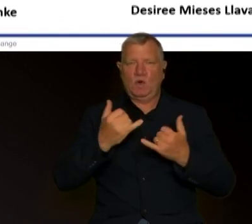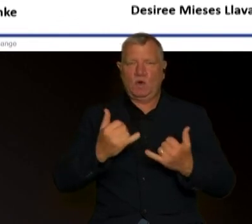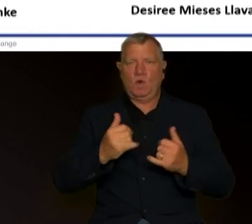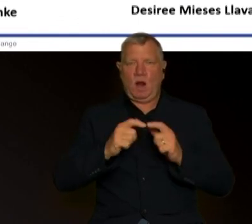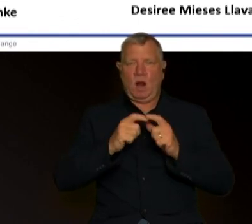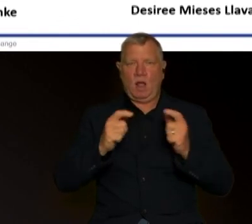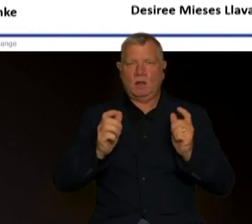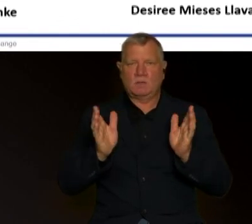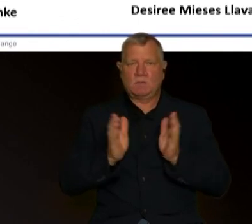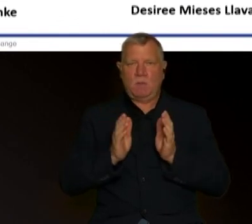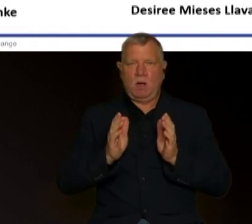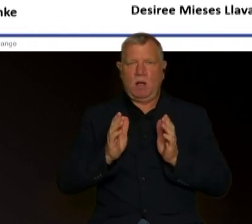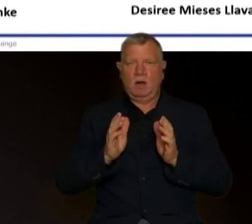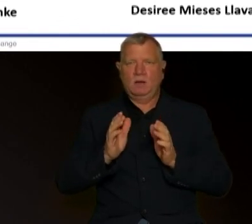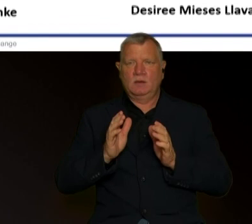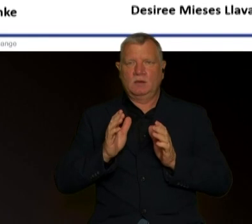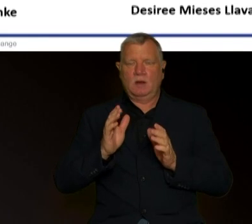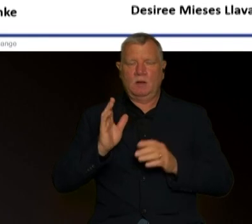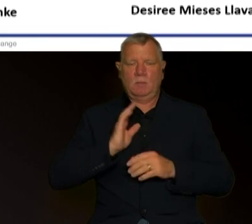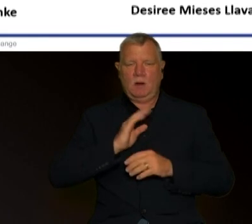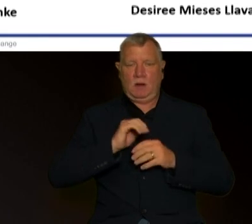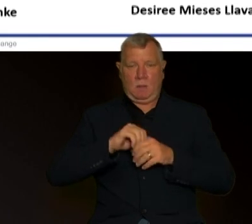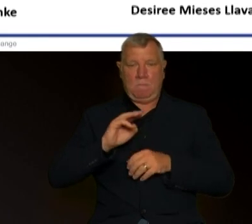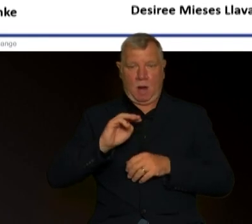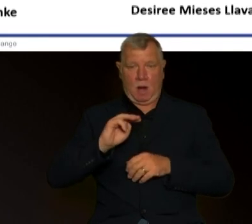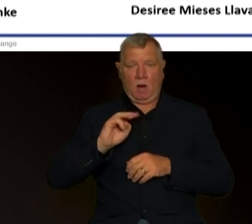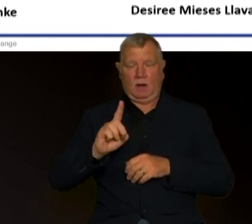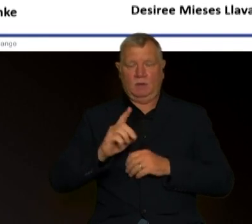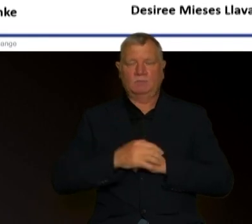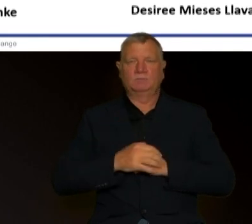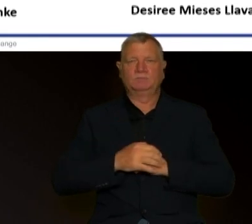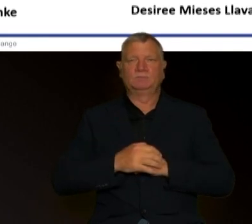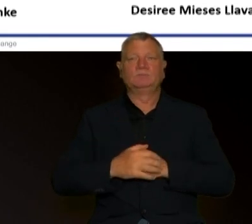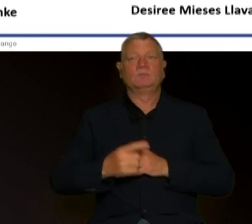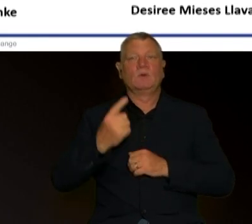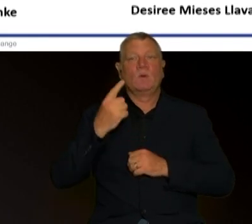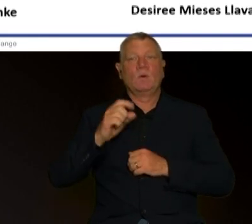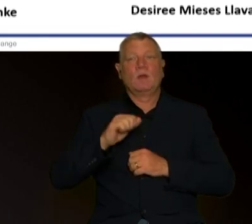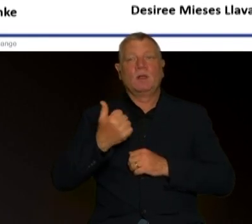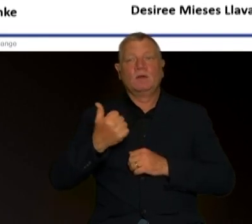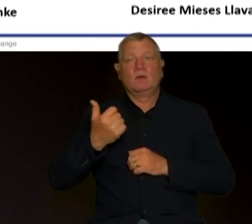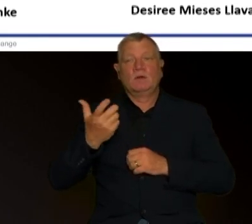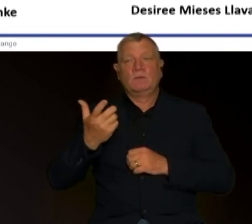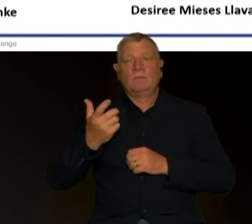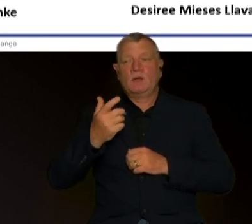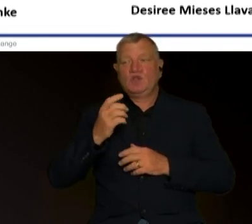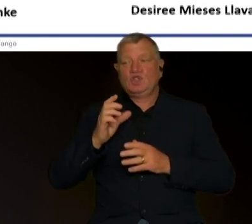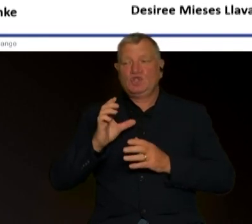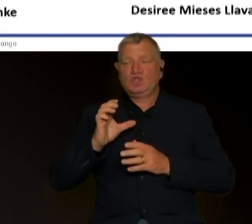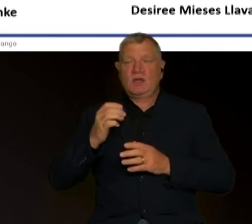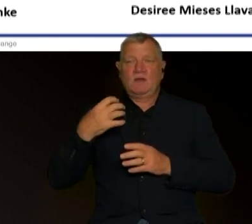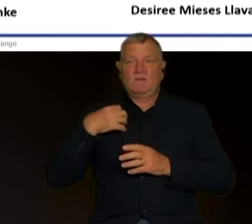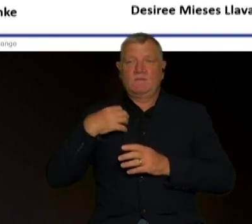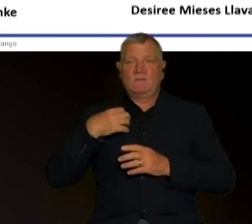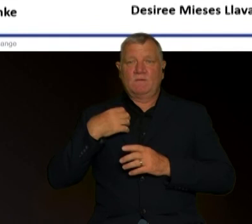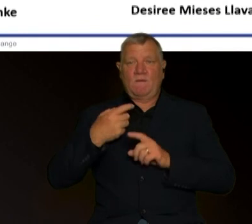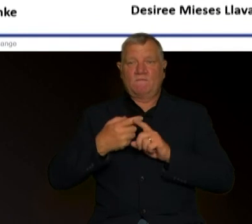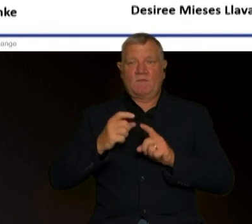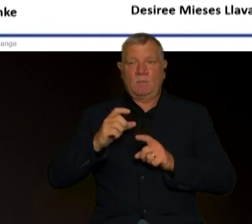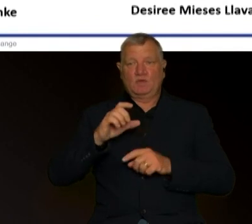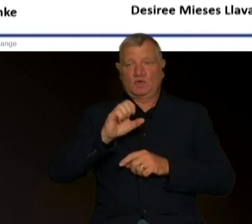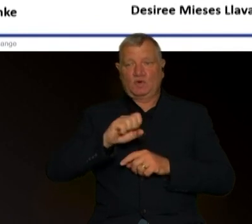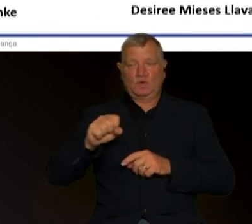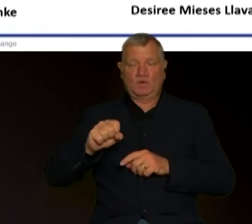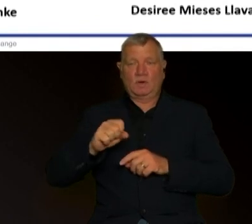very large small business retirement savings board in Maryland. 1 is the former deputy commissioner and chief economist for the Social Security Administration,